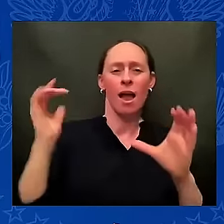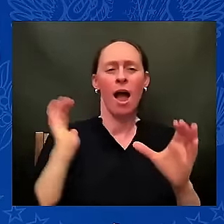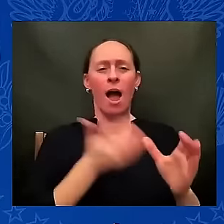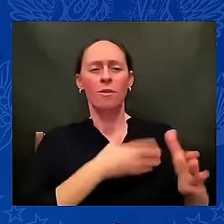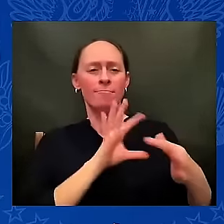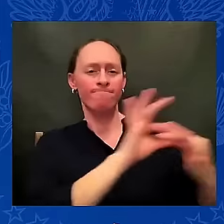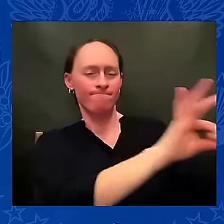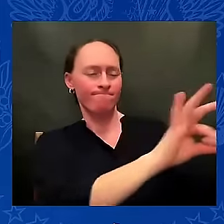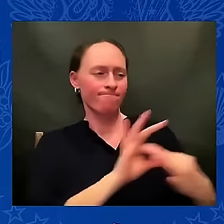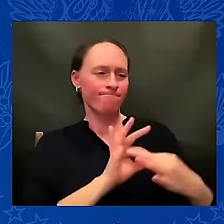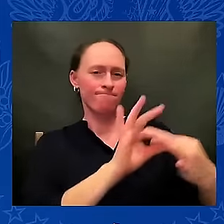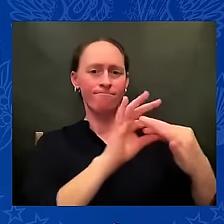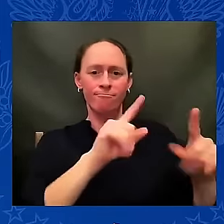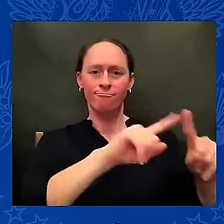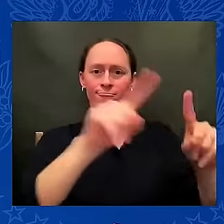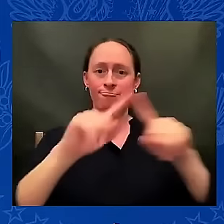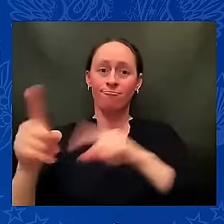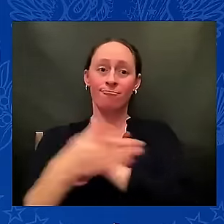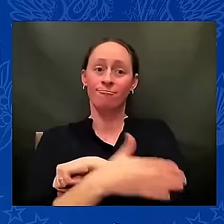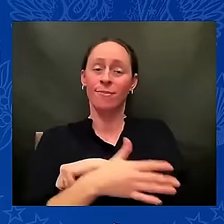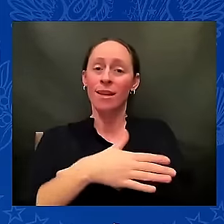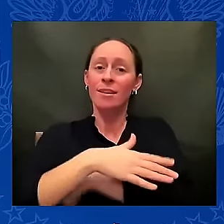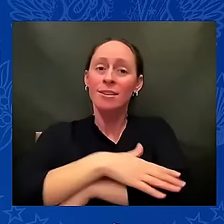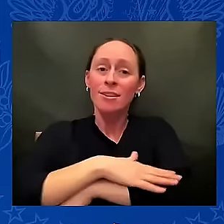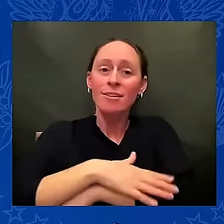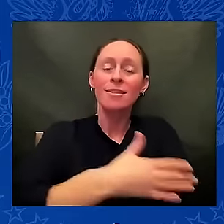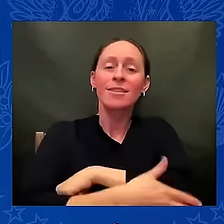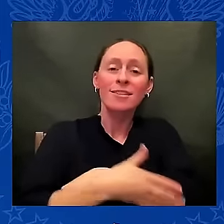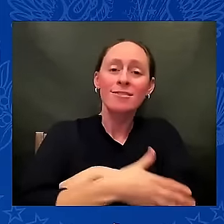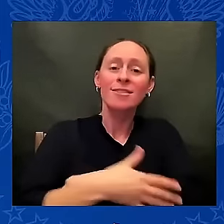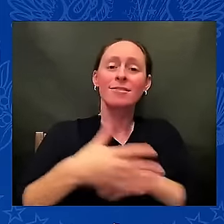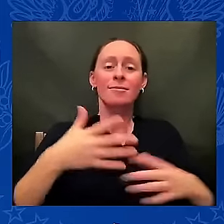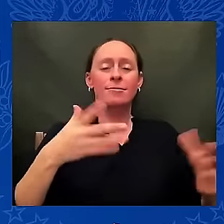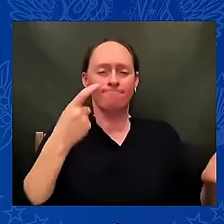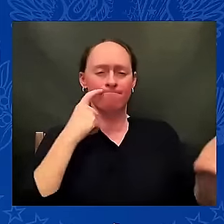respect. It matters. My dad used to have an expression, Joey,